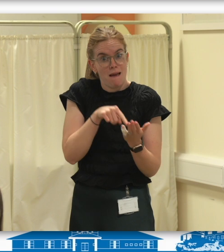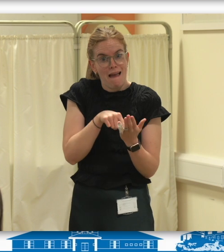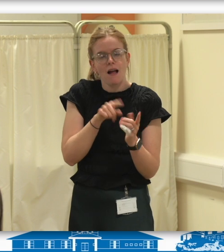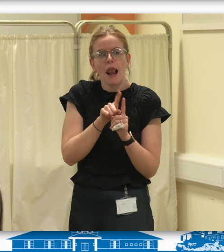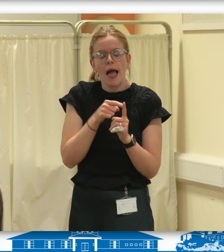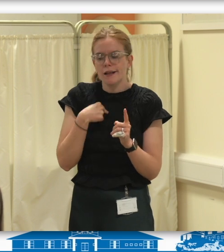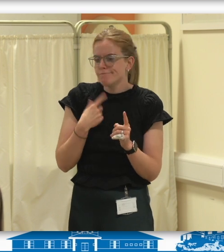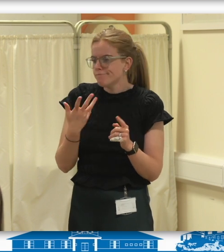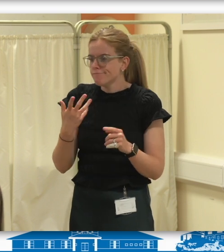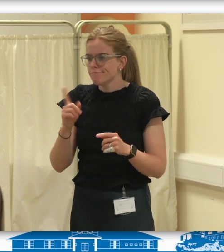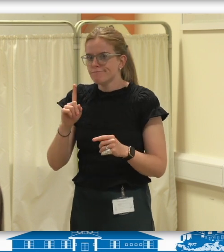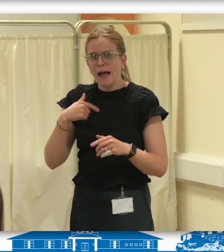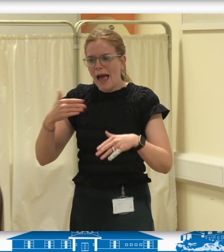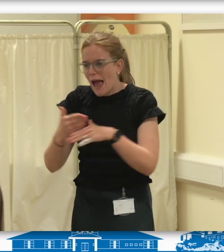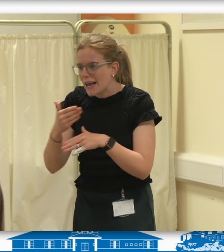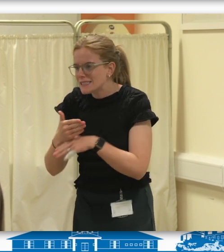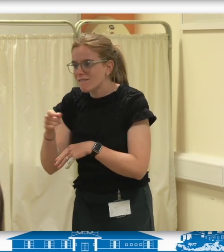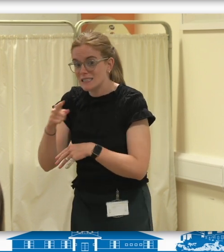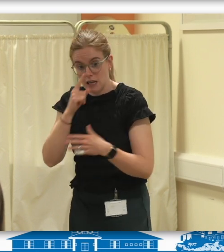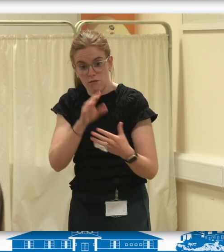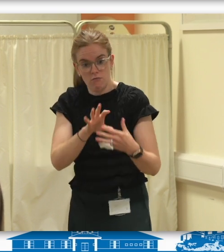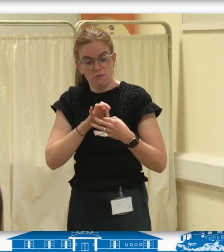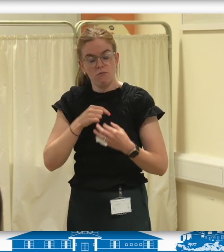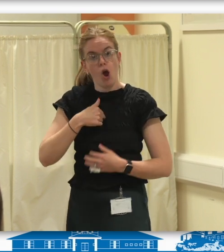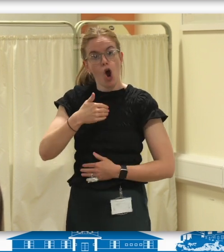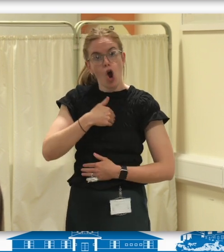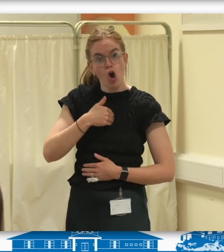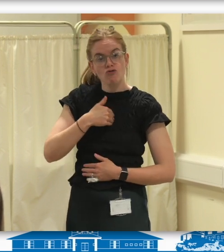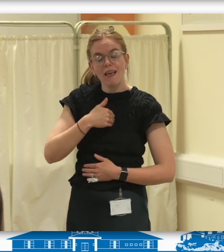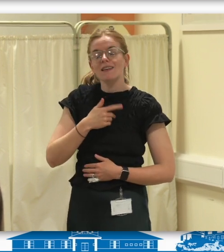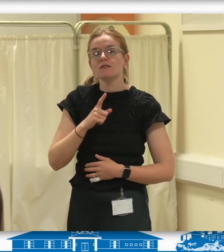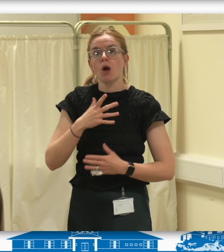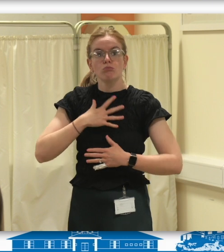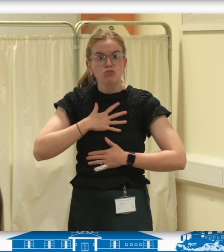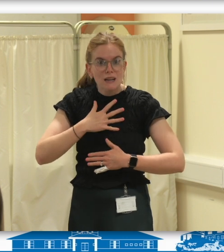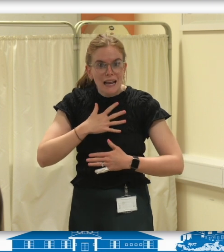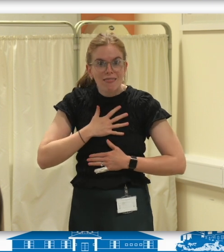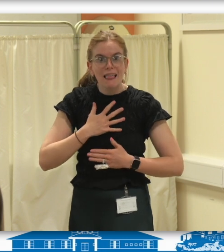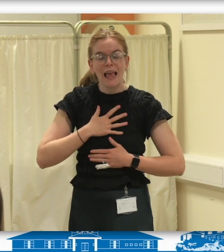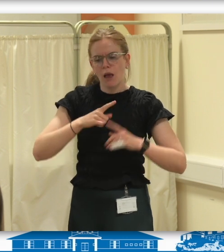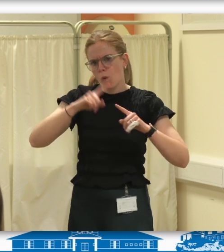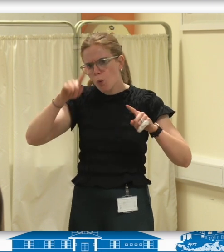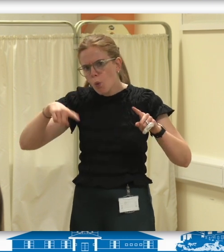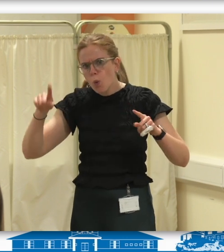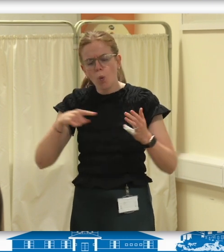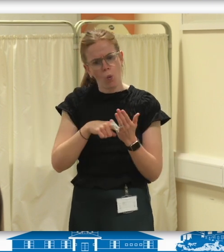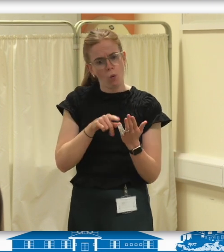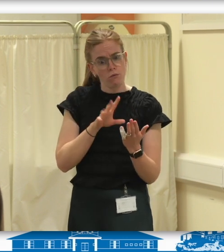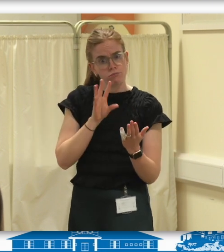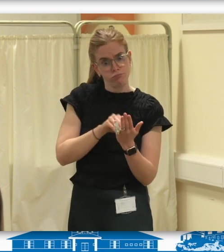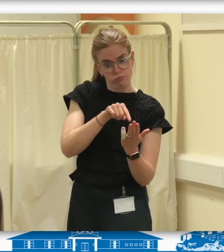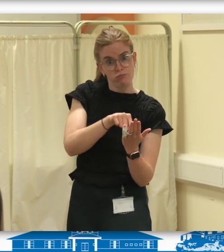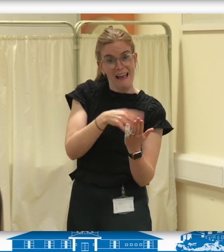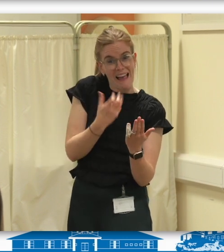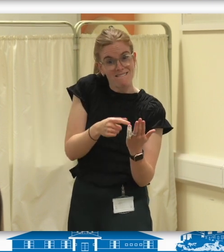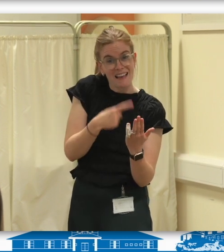them. It can look at your heart rate, I believe your breathing rate, and just give you an idea. Is it getting dressed in the